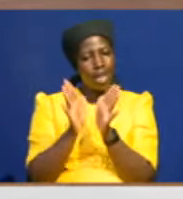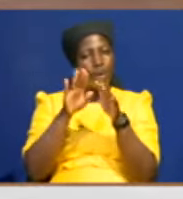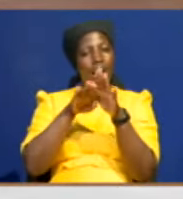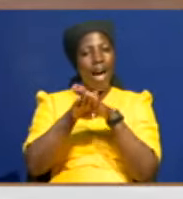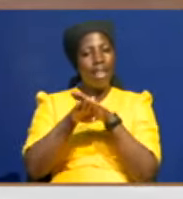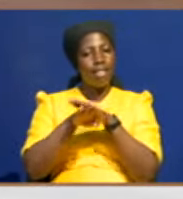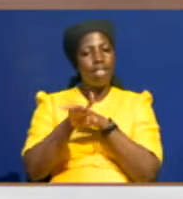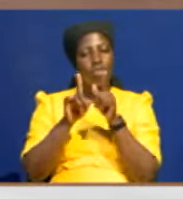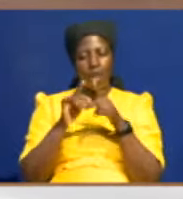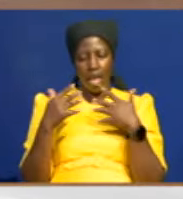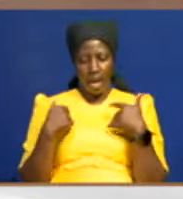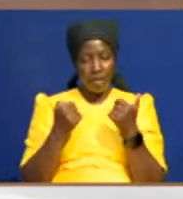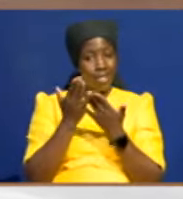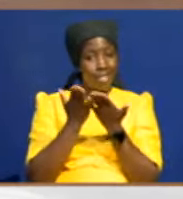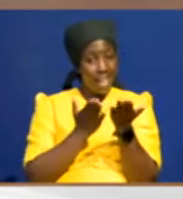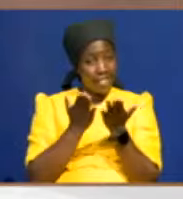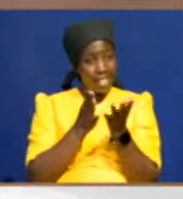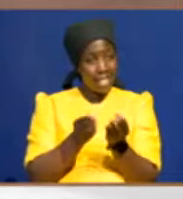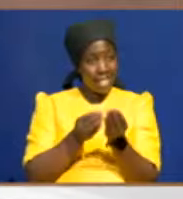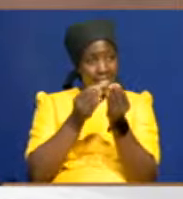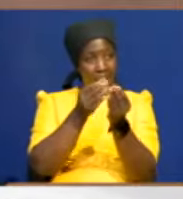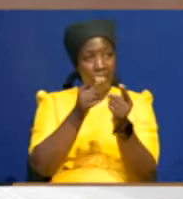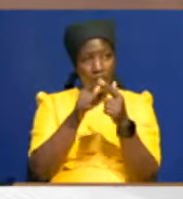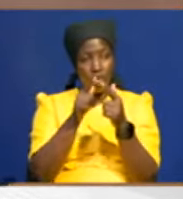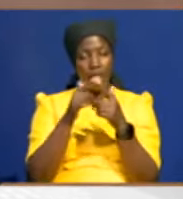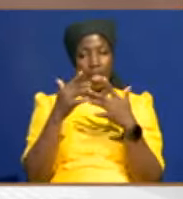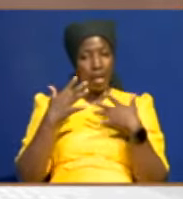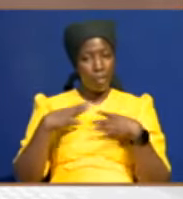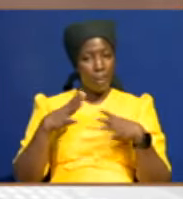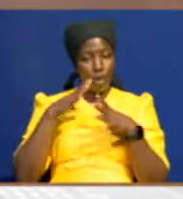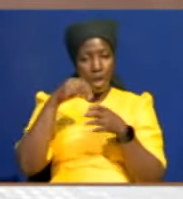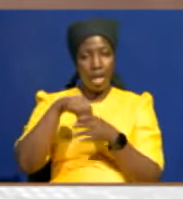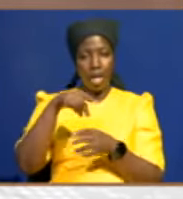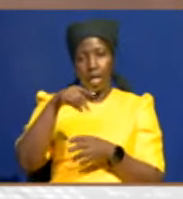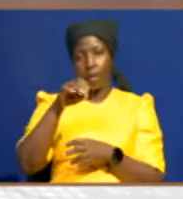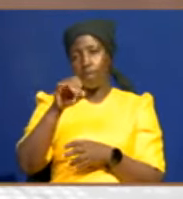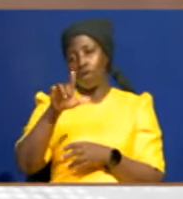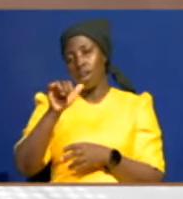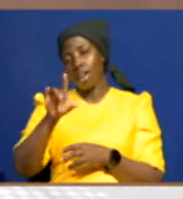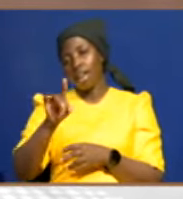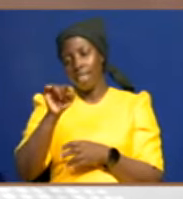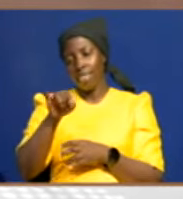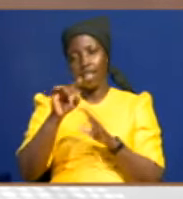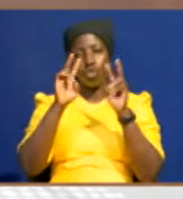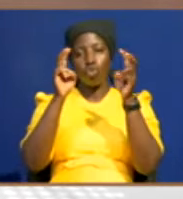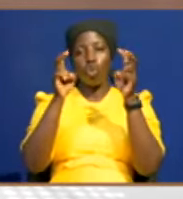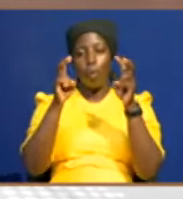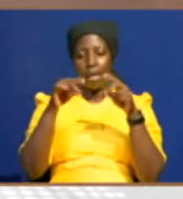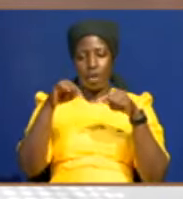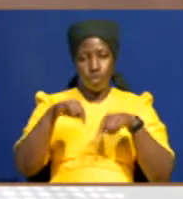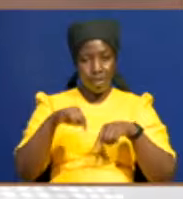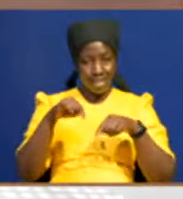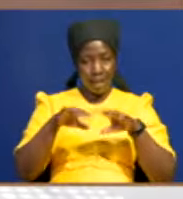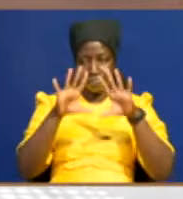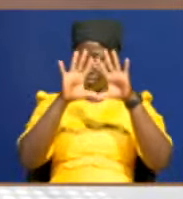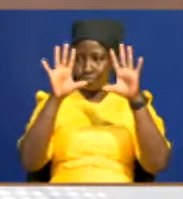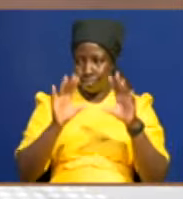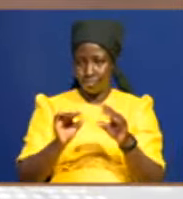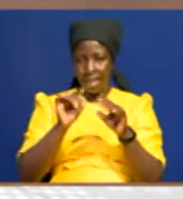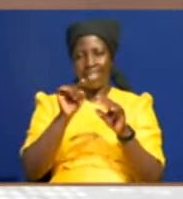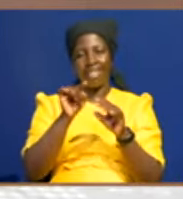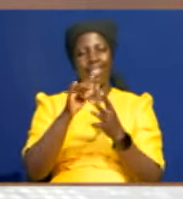to health services is being given to the population in Poland. These topics here today are an element